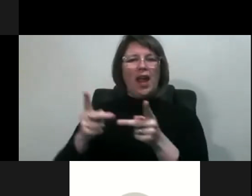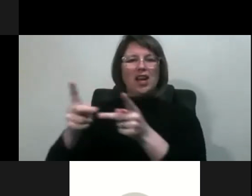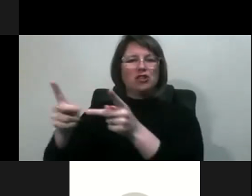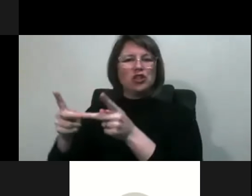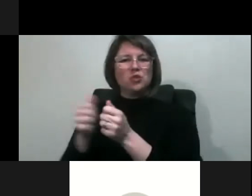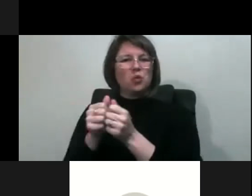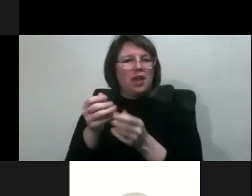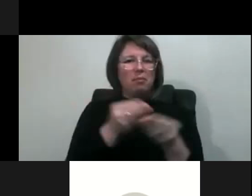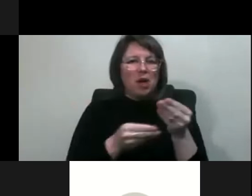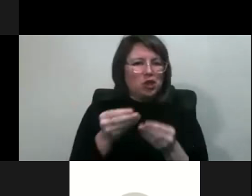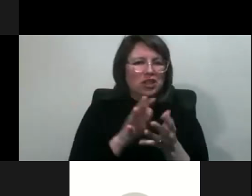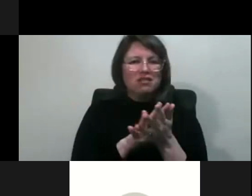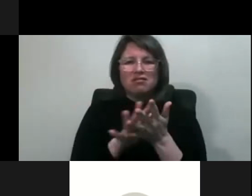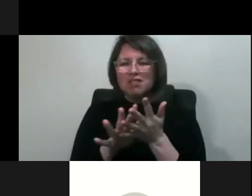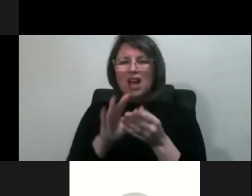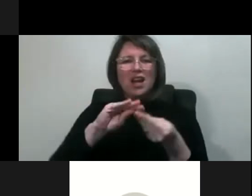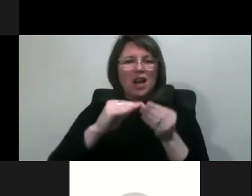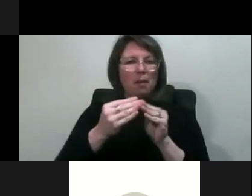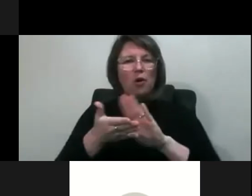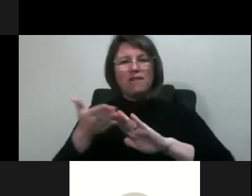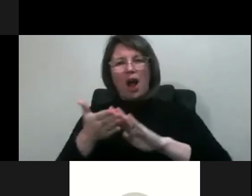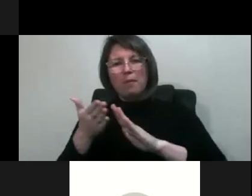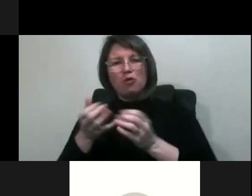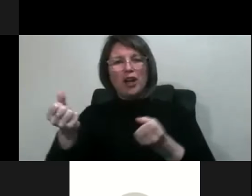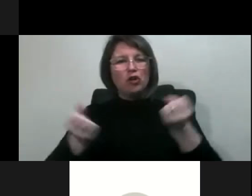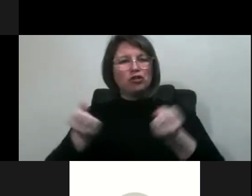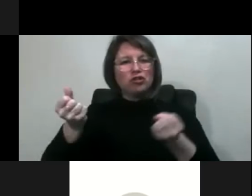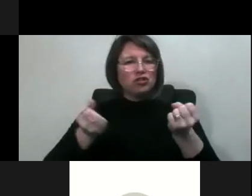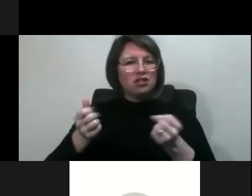looks like, the number of operators that we're going to have available